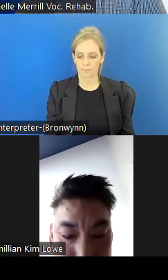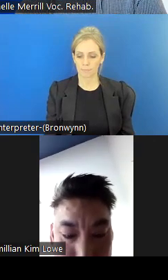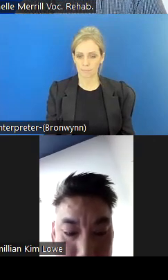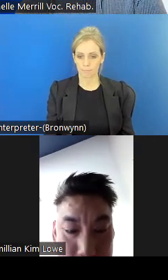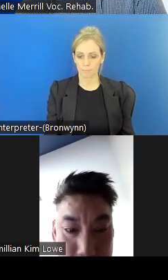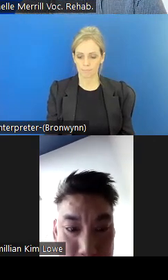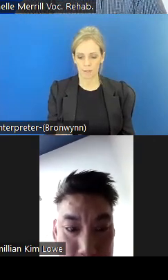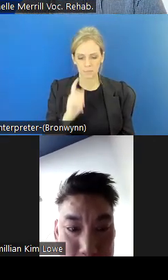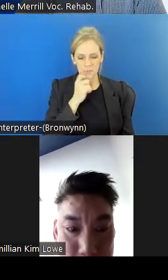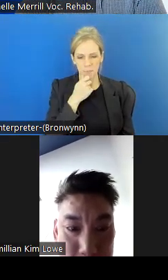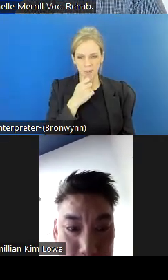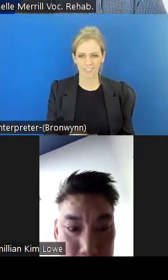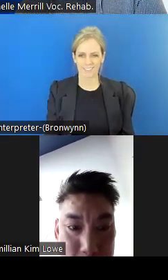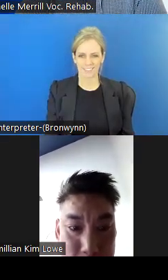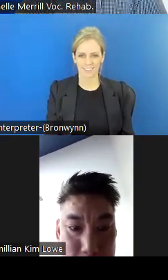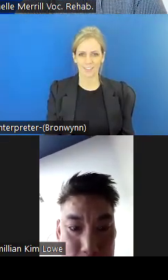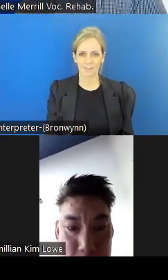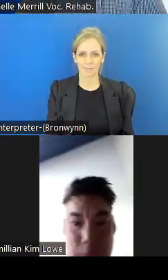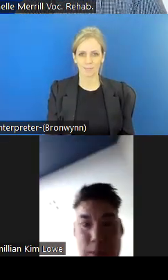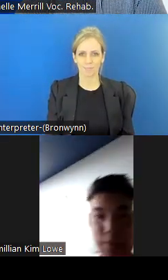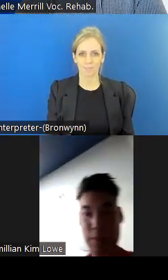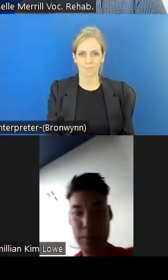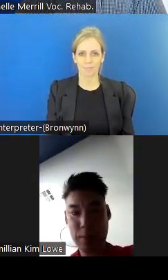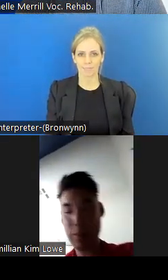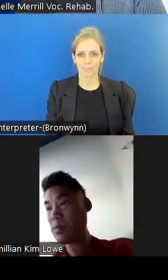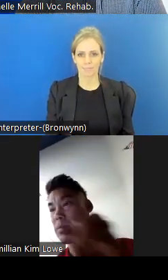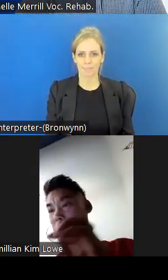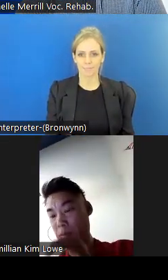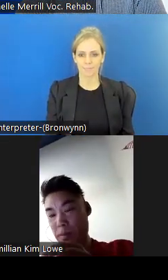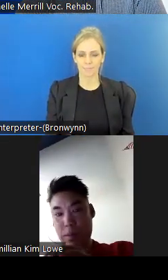Pretty cool, isn't it? Audio, mute my audio button.